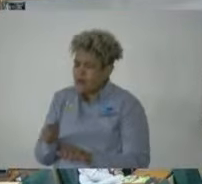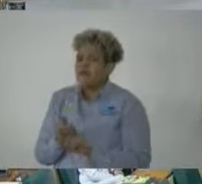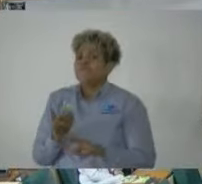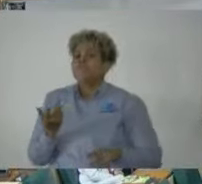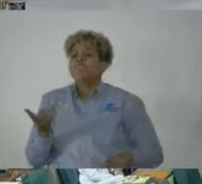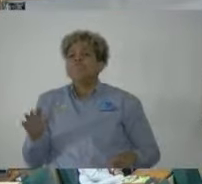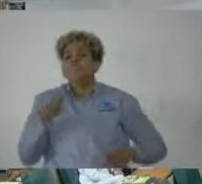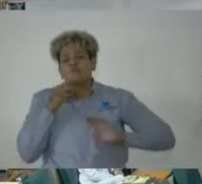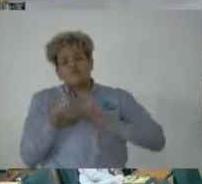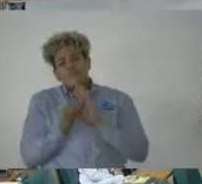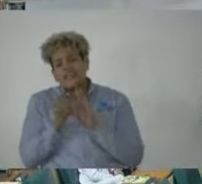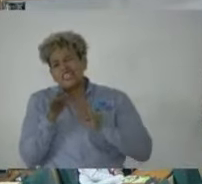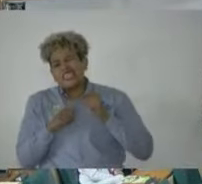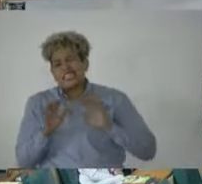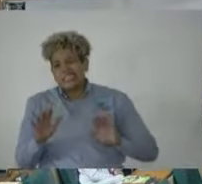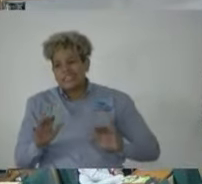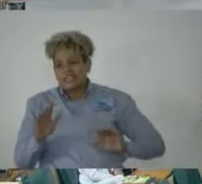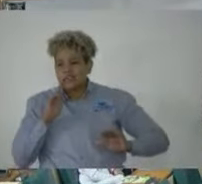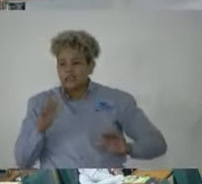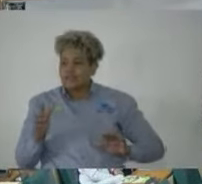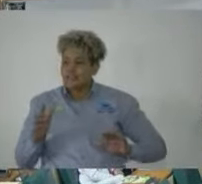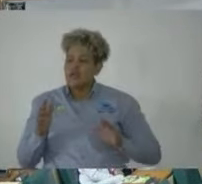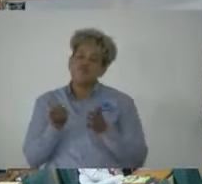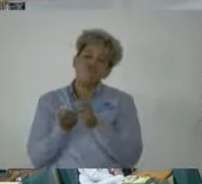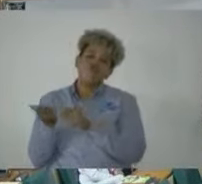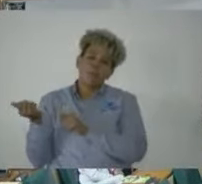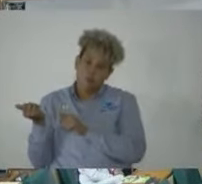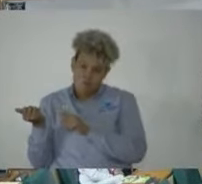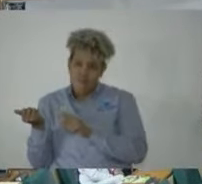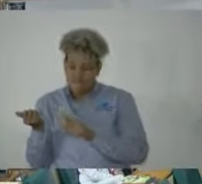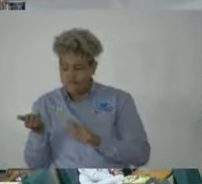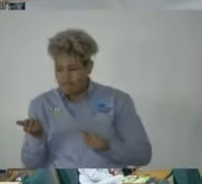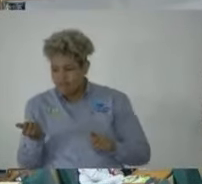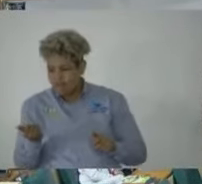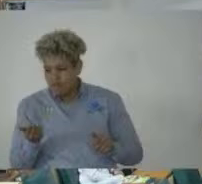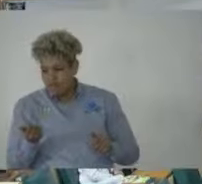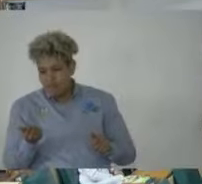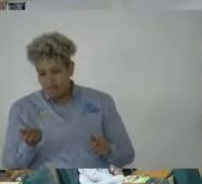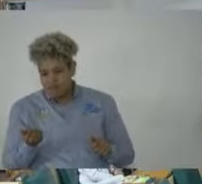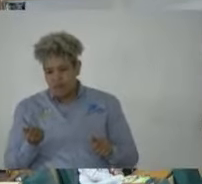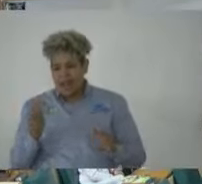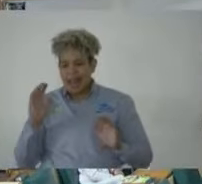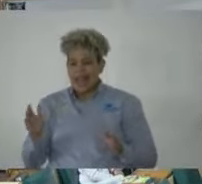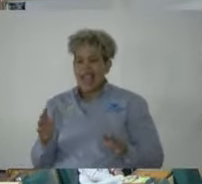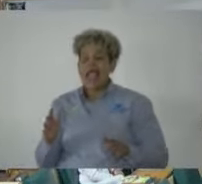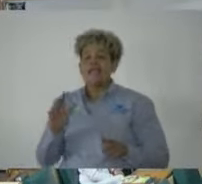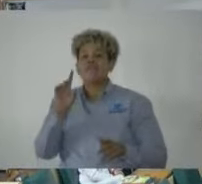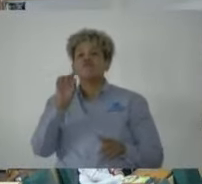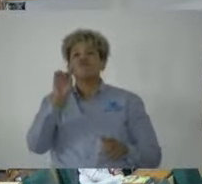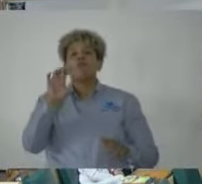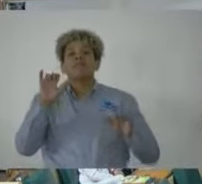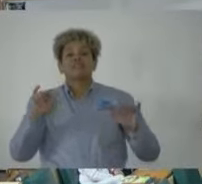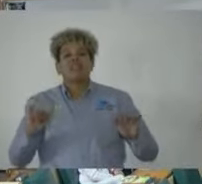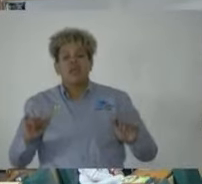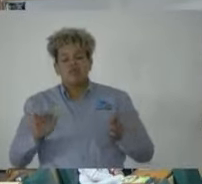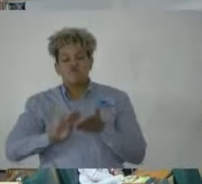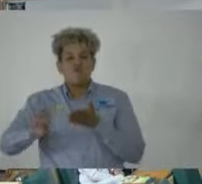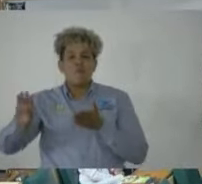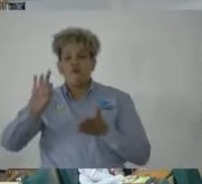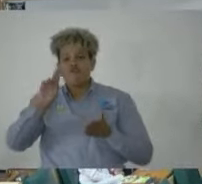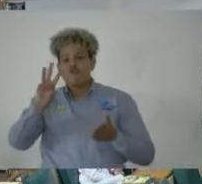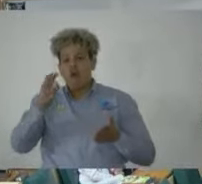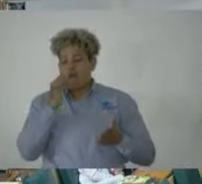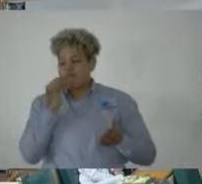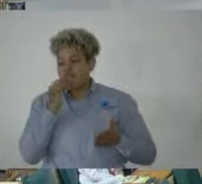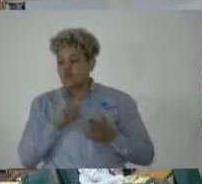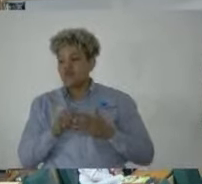and revised it and took it off of, in other words, left the domestic as it was before. So prior